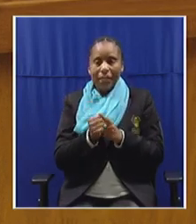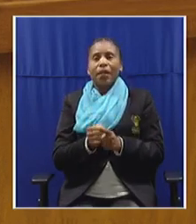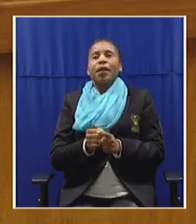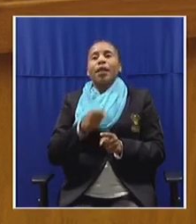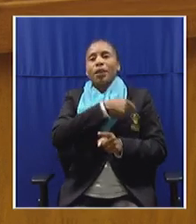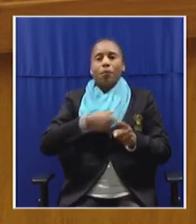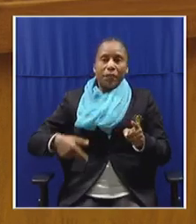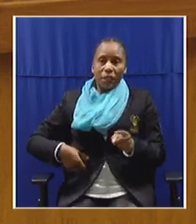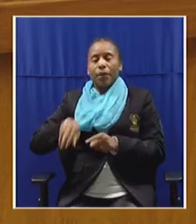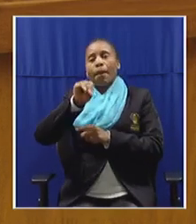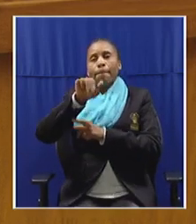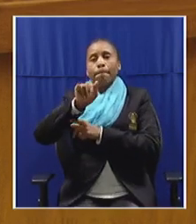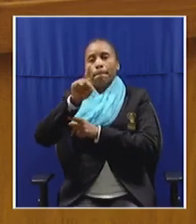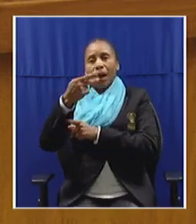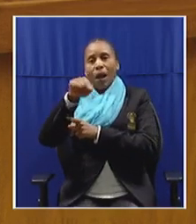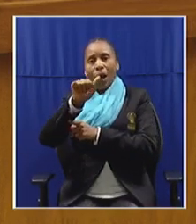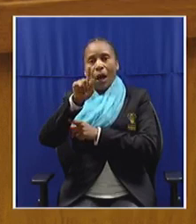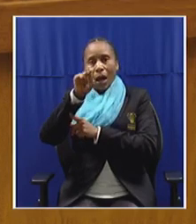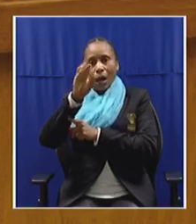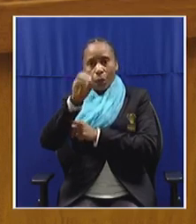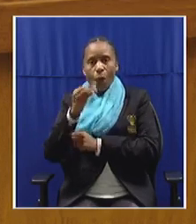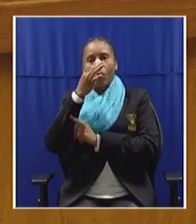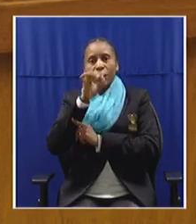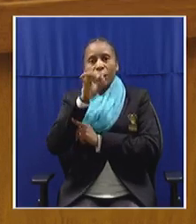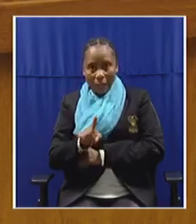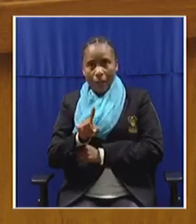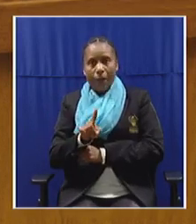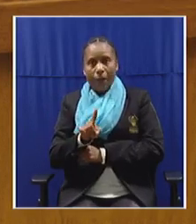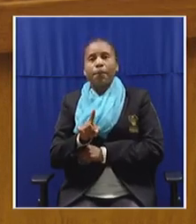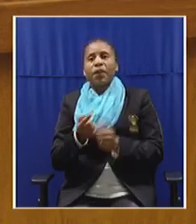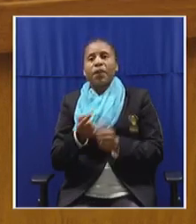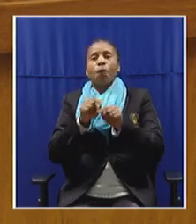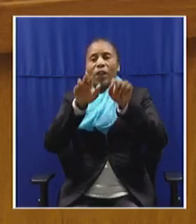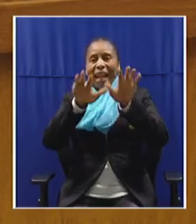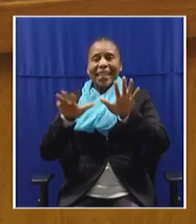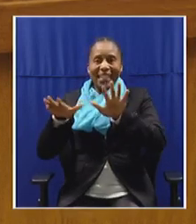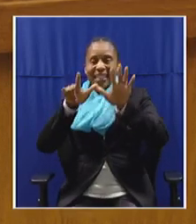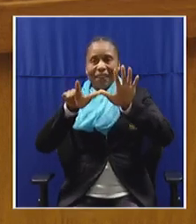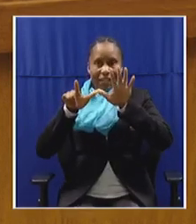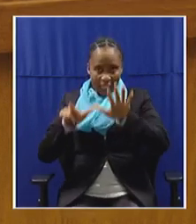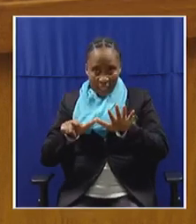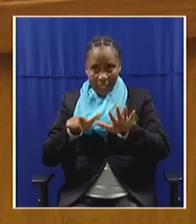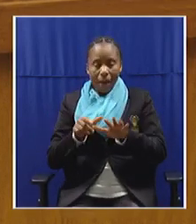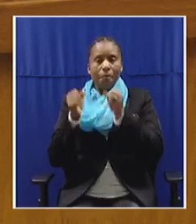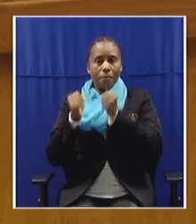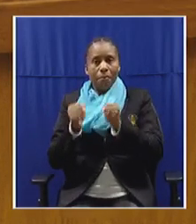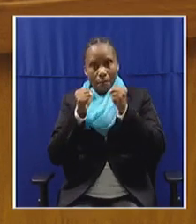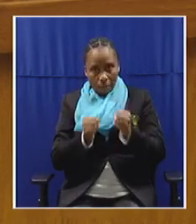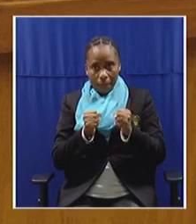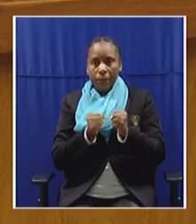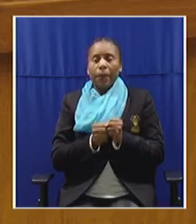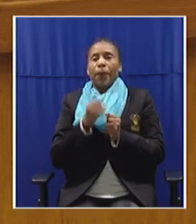Mapocho Makato Kulubeabia Tladibia Mamurela called for in 1917 will remain a pipe